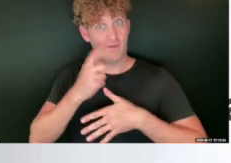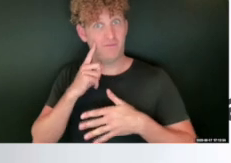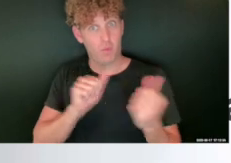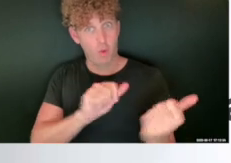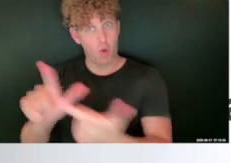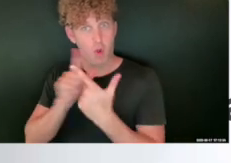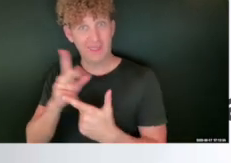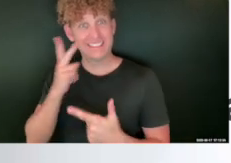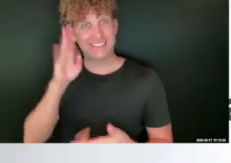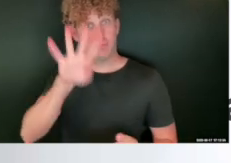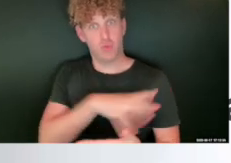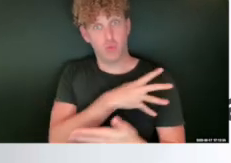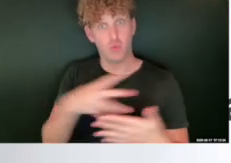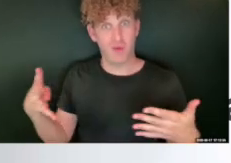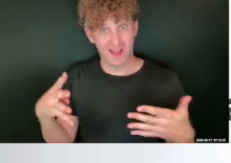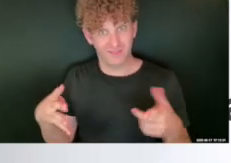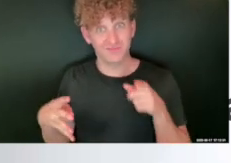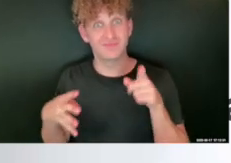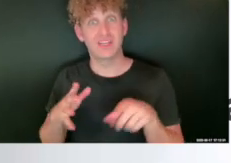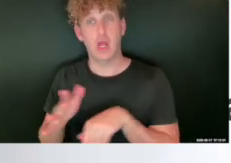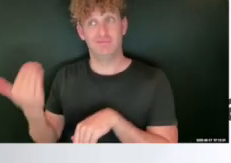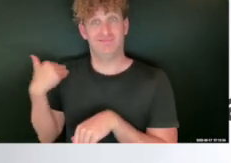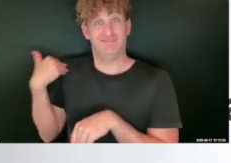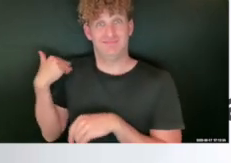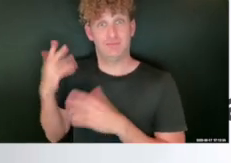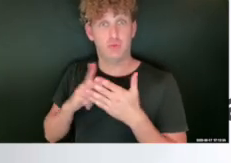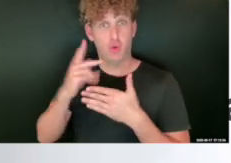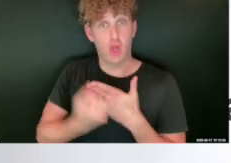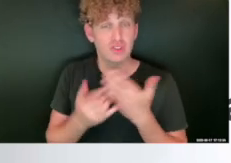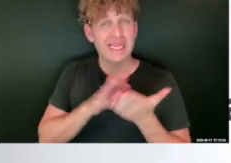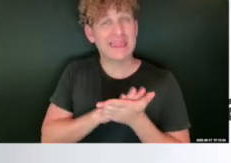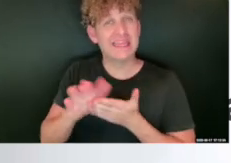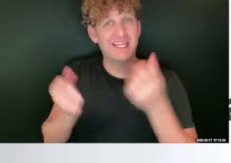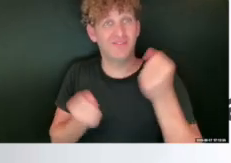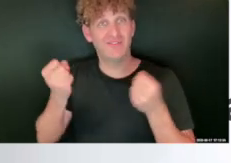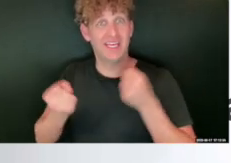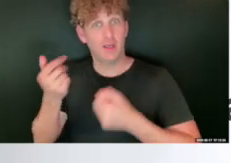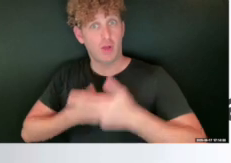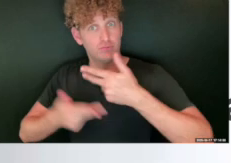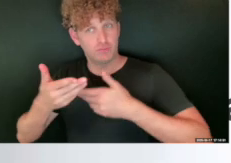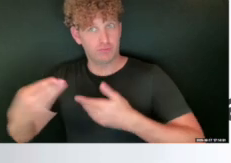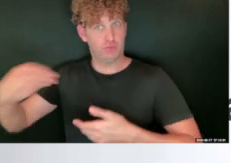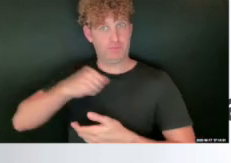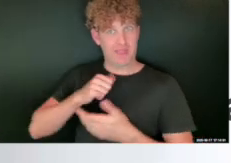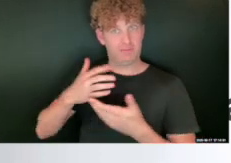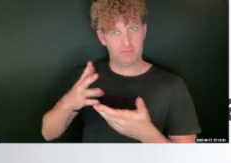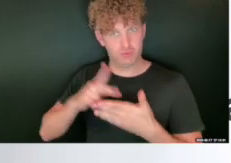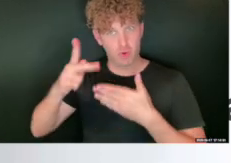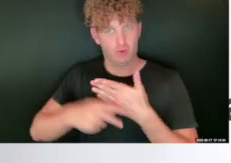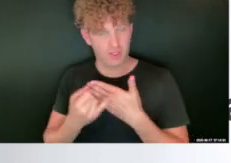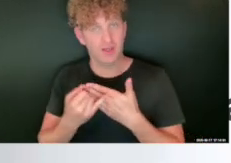off-road, warehouse, and port sector, with a focus on zero-emission